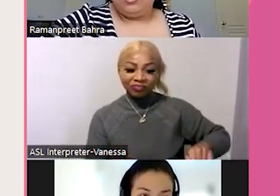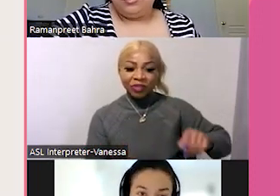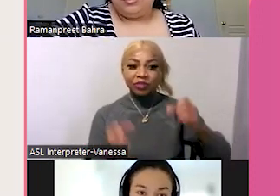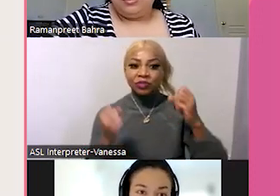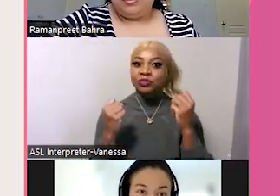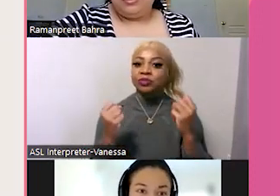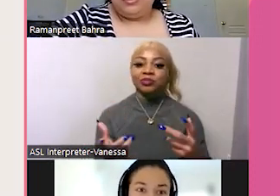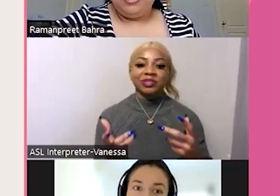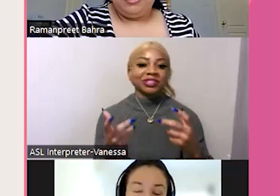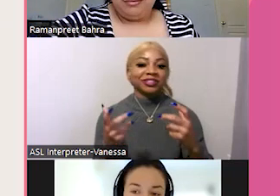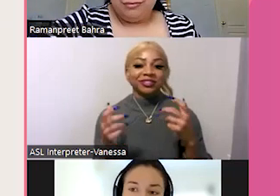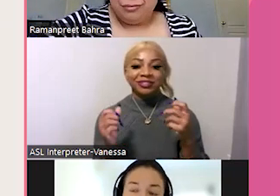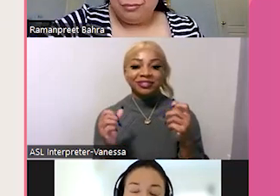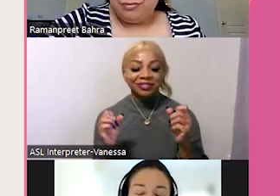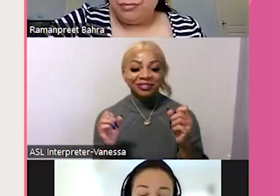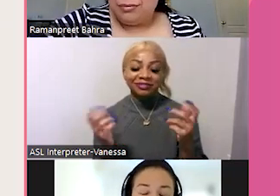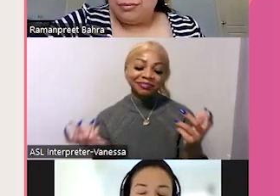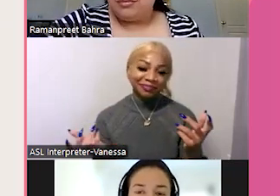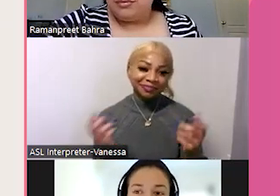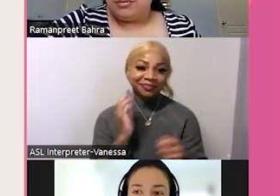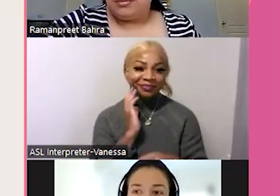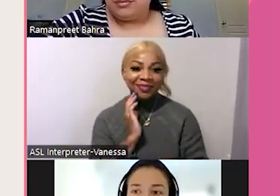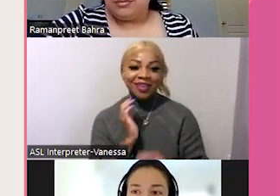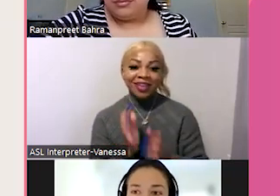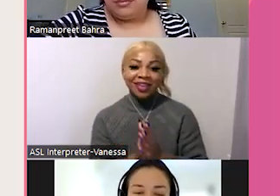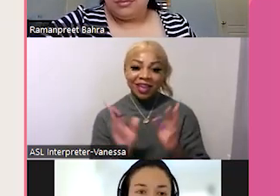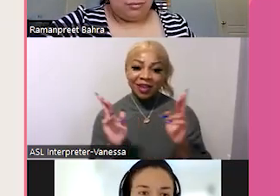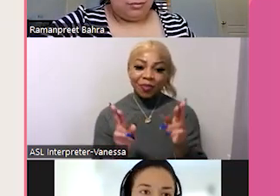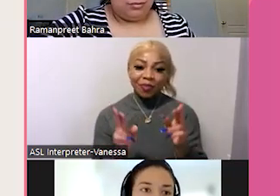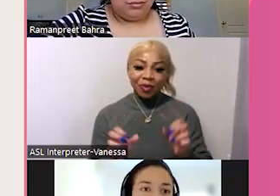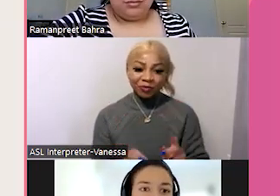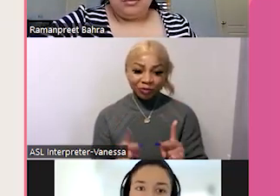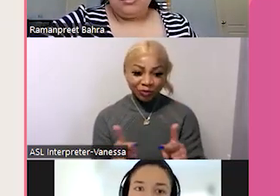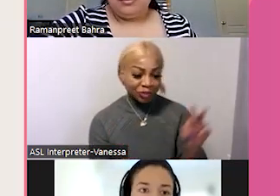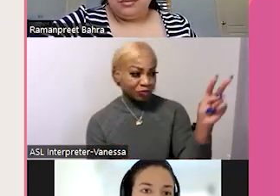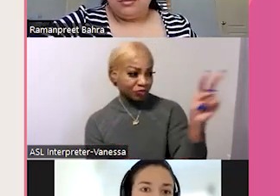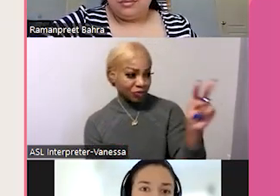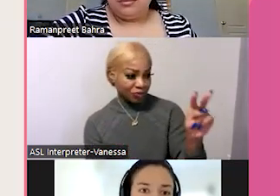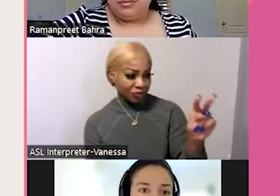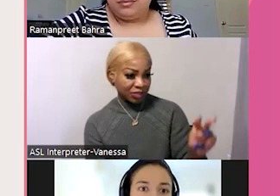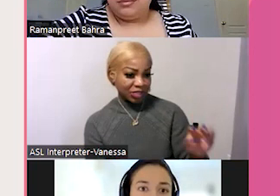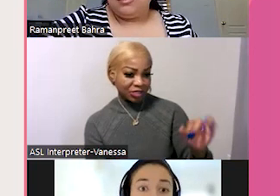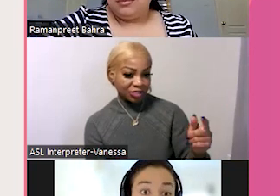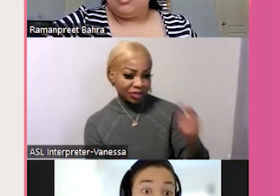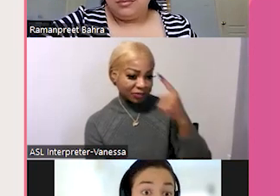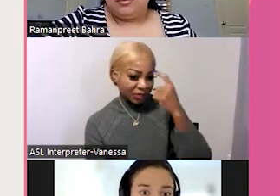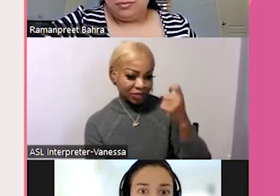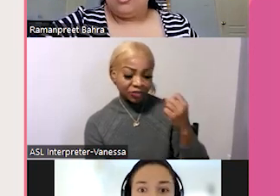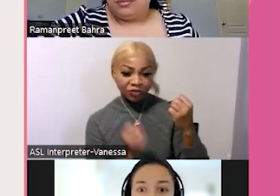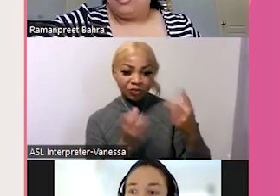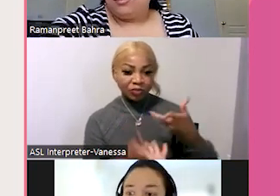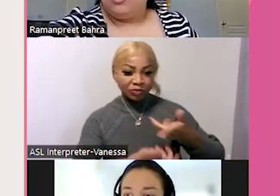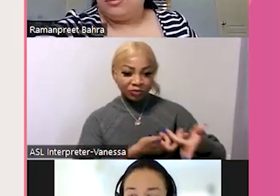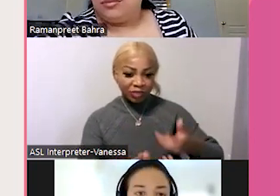much that and I hope you have an opportunity to peek in the chat, because there's been so much engagement and a positive